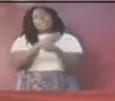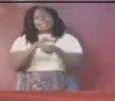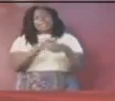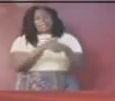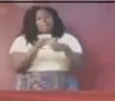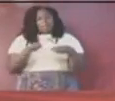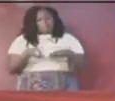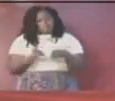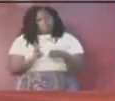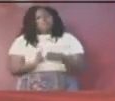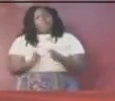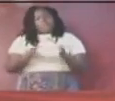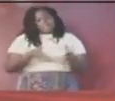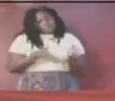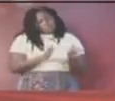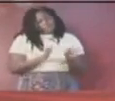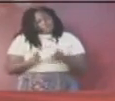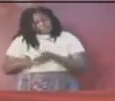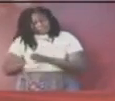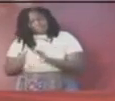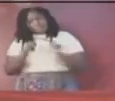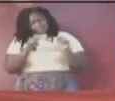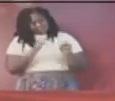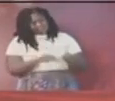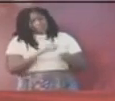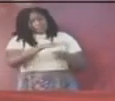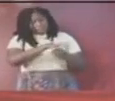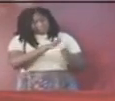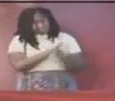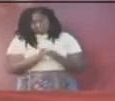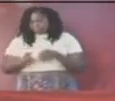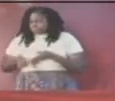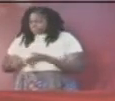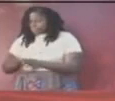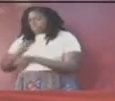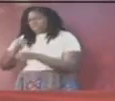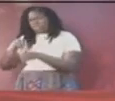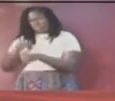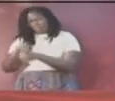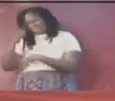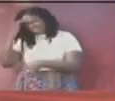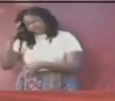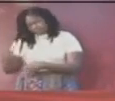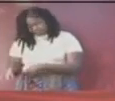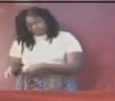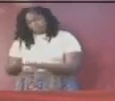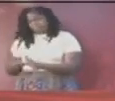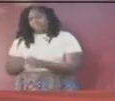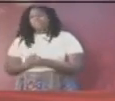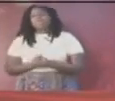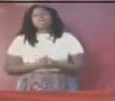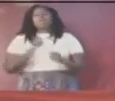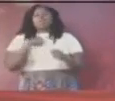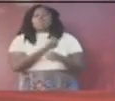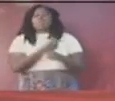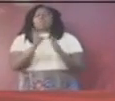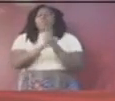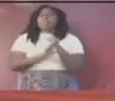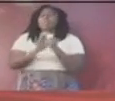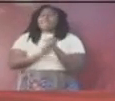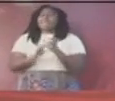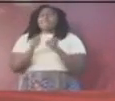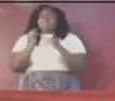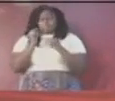has been resilient to protect you and contain the virus if you are positive from all aspects, be it from